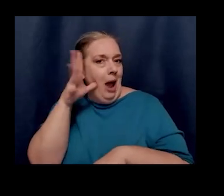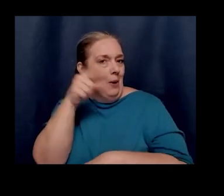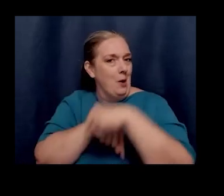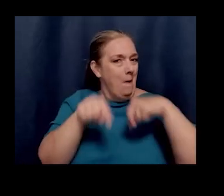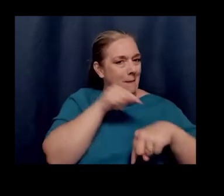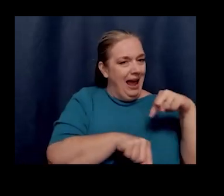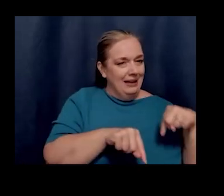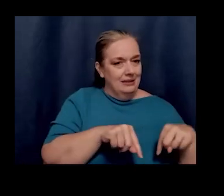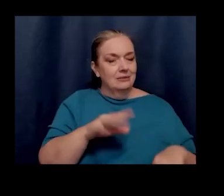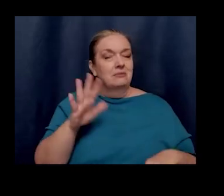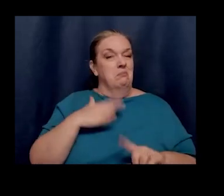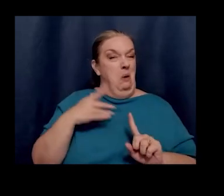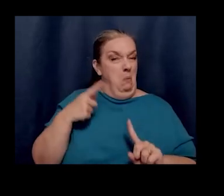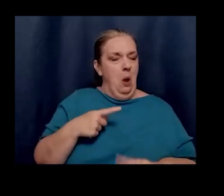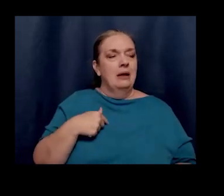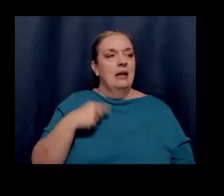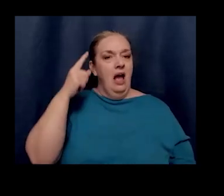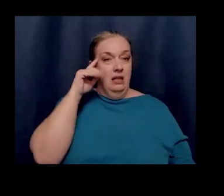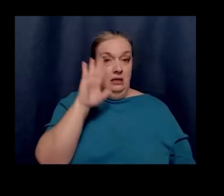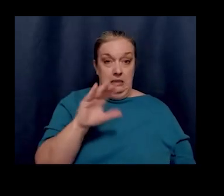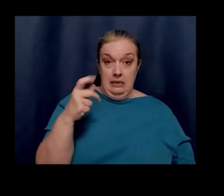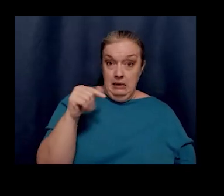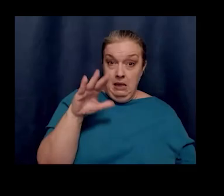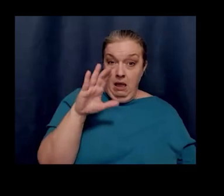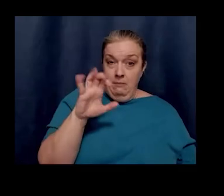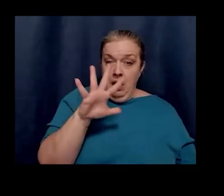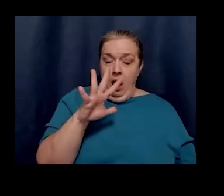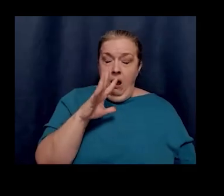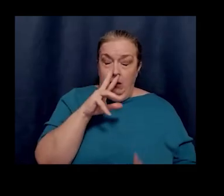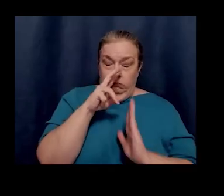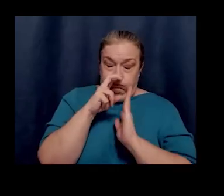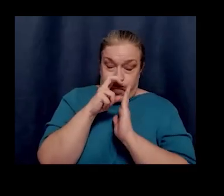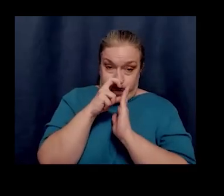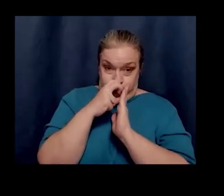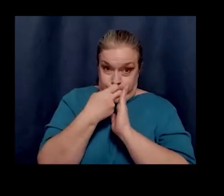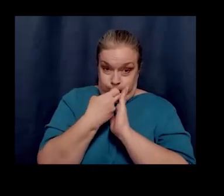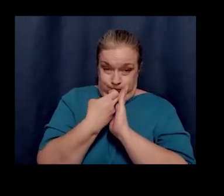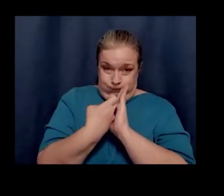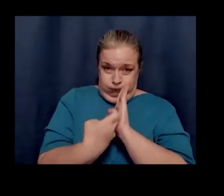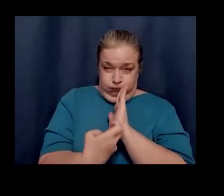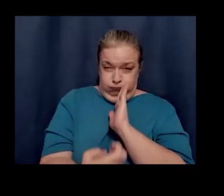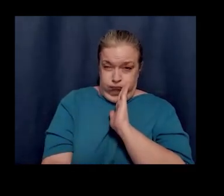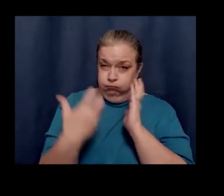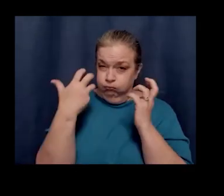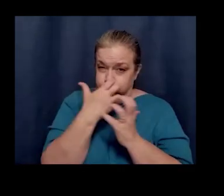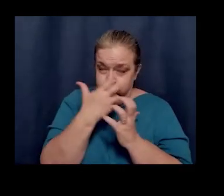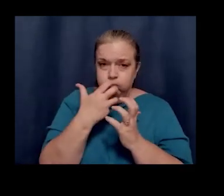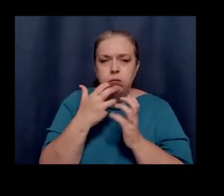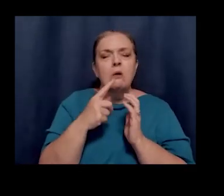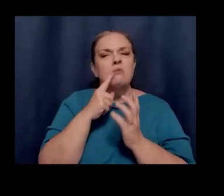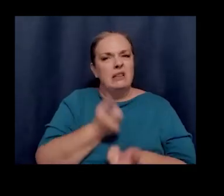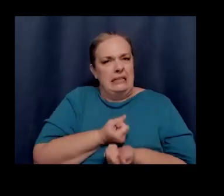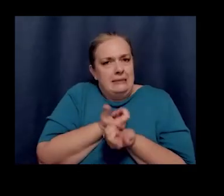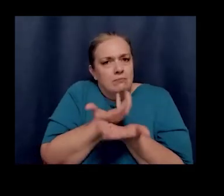the intensity of Castle's face conveys its own language about his process and his